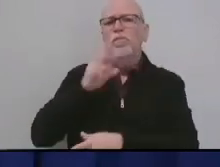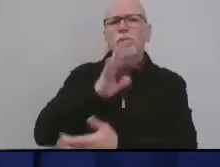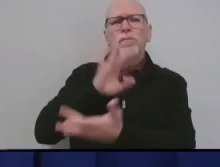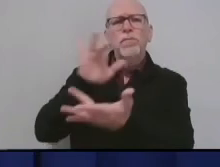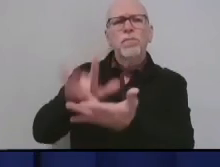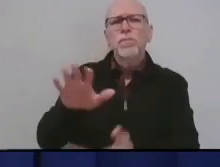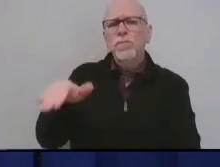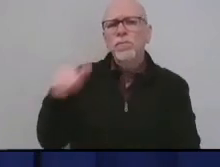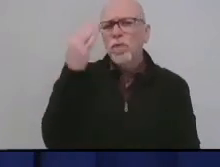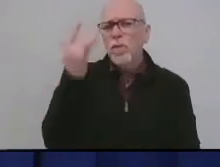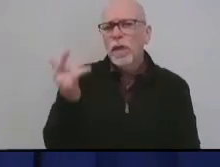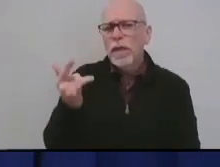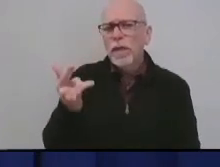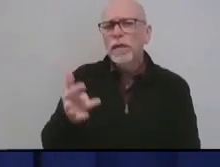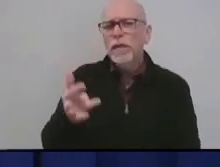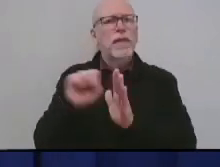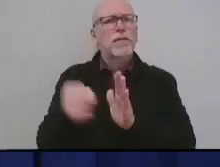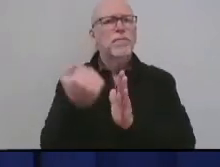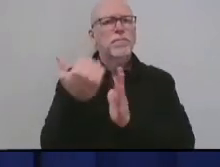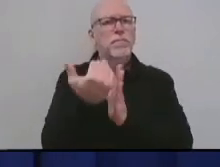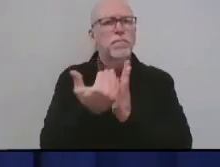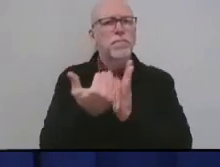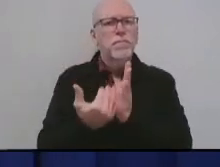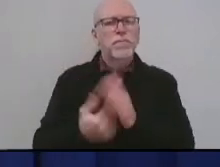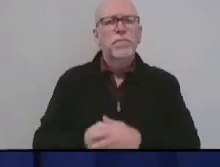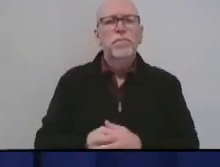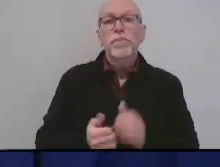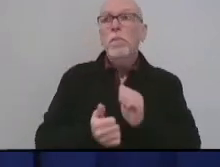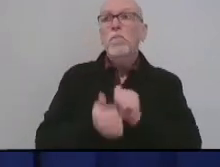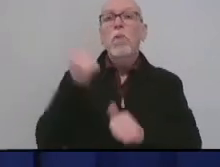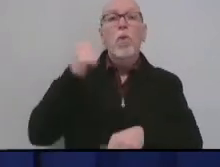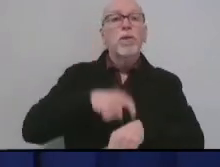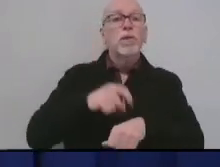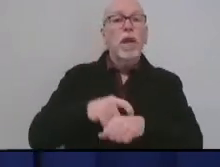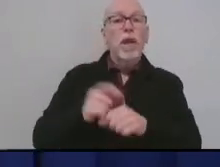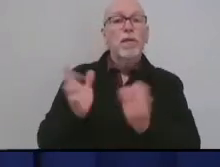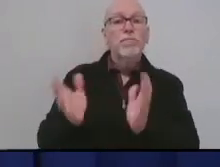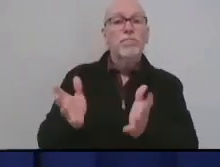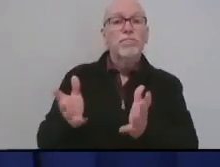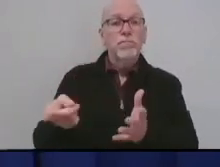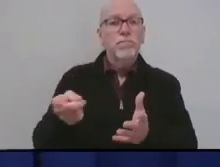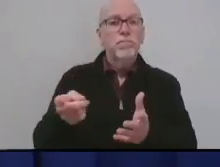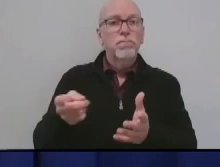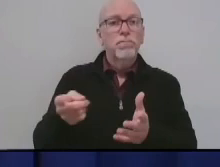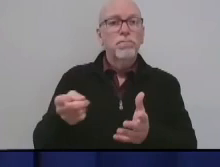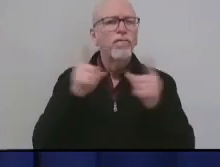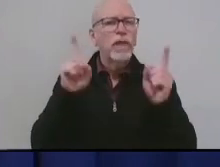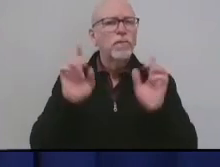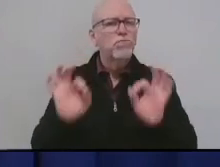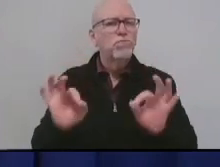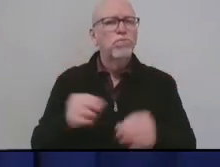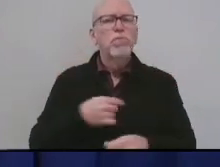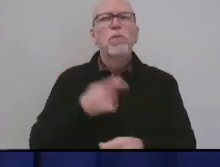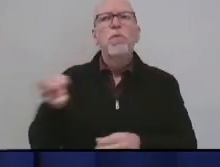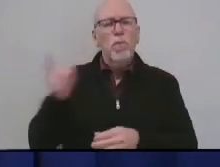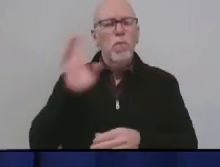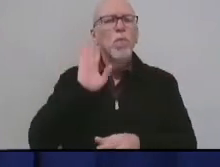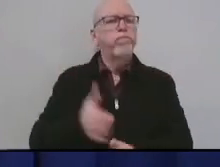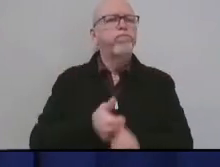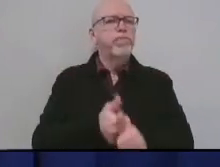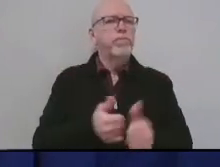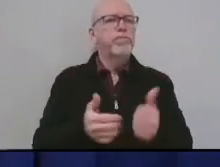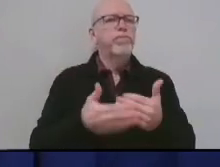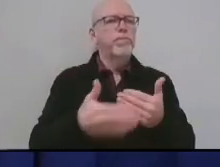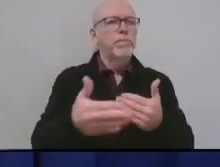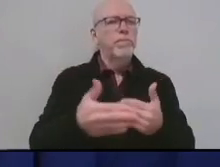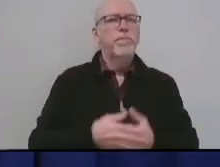them about the importance of following this is effective, and we see adherence to the guidelines going forward. I want to emphasize that